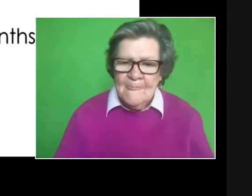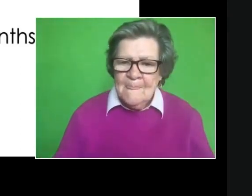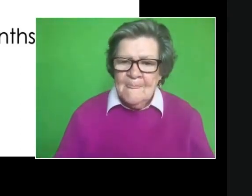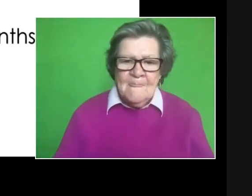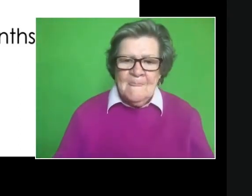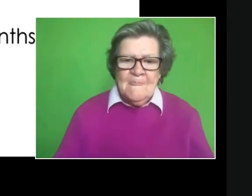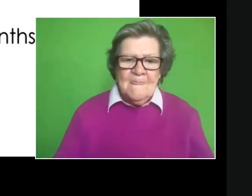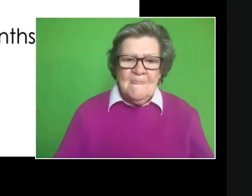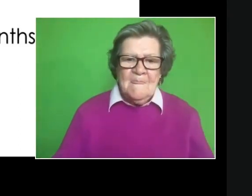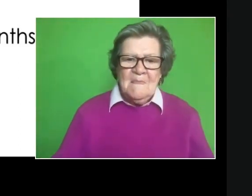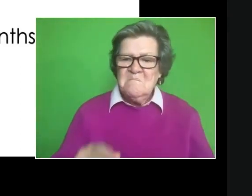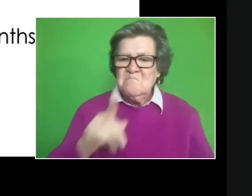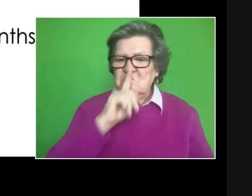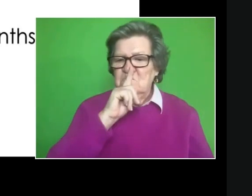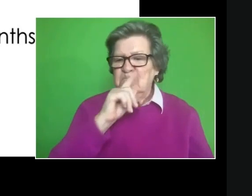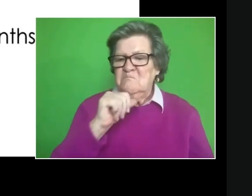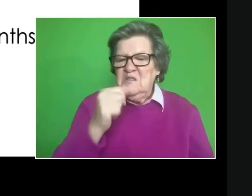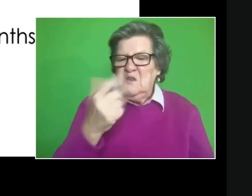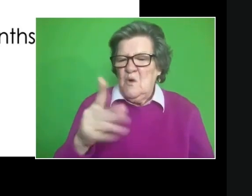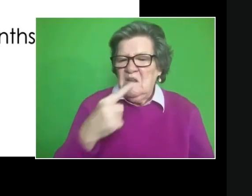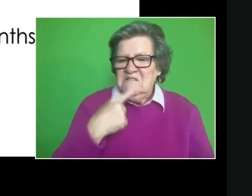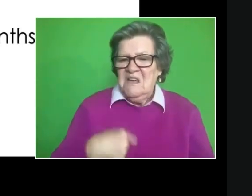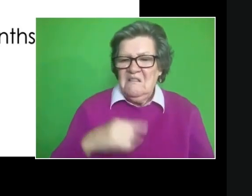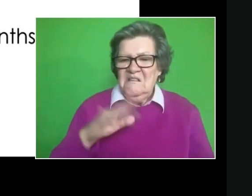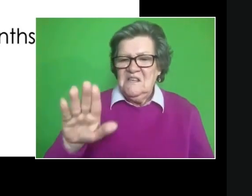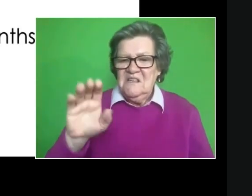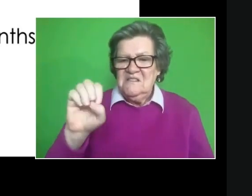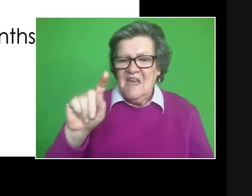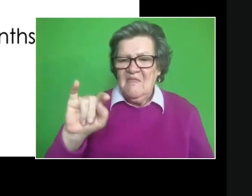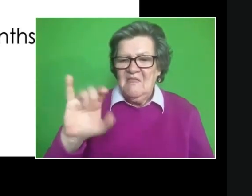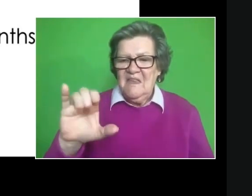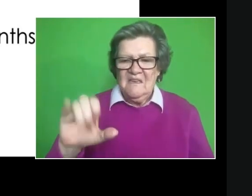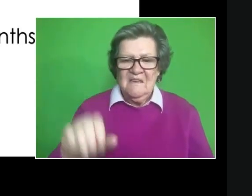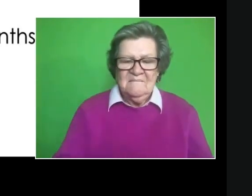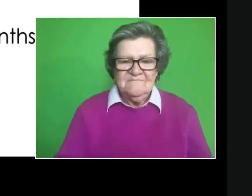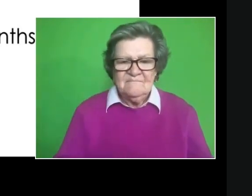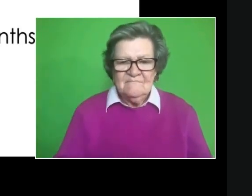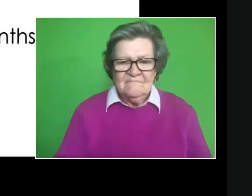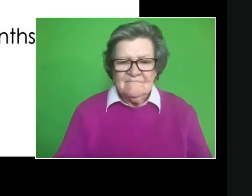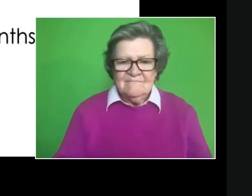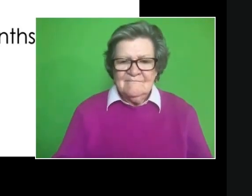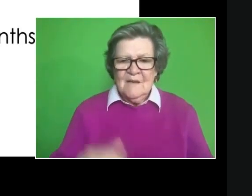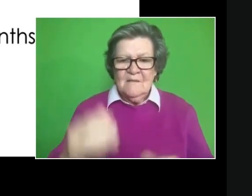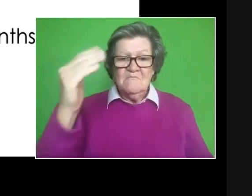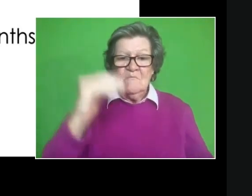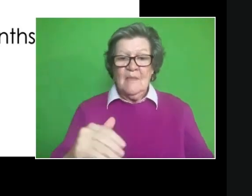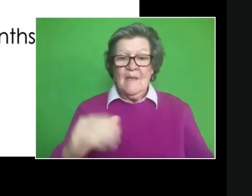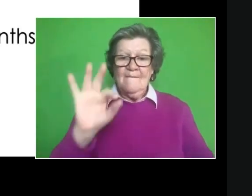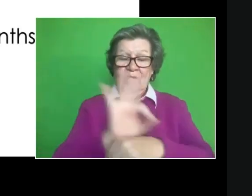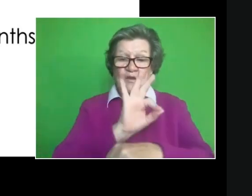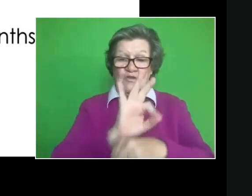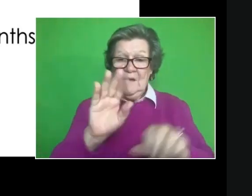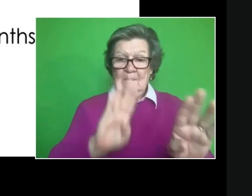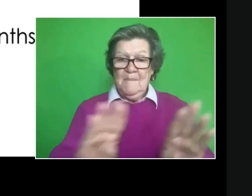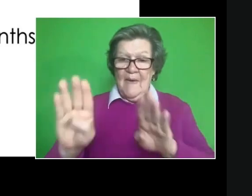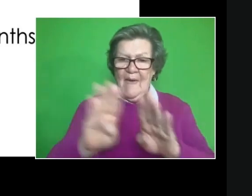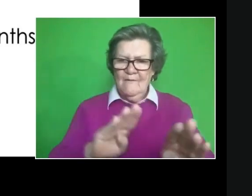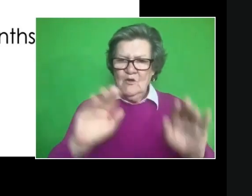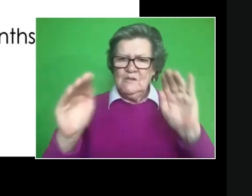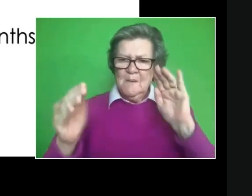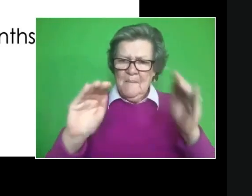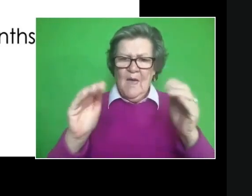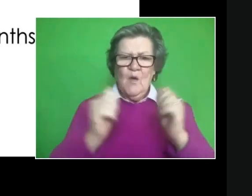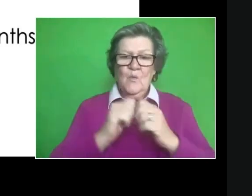origin. So in terms of level of functioning and the behaviors that were endorsed, we compared people in